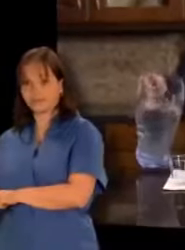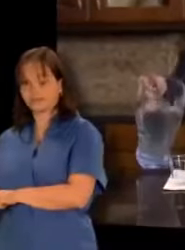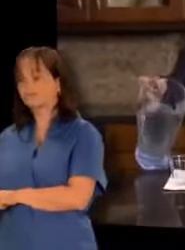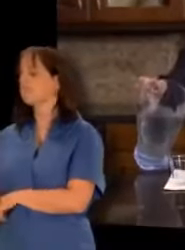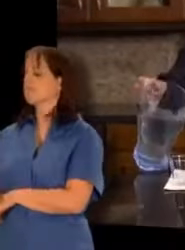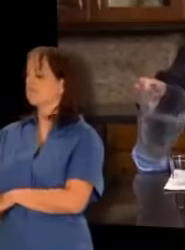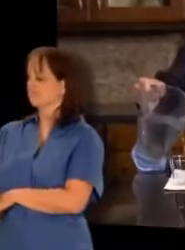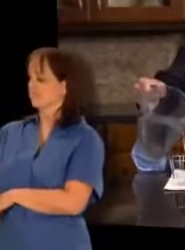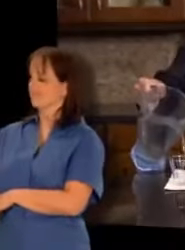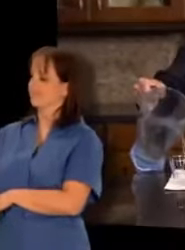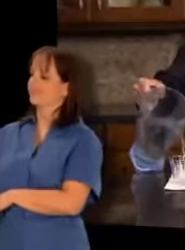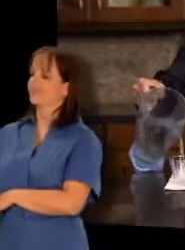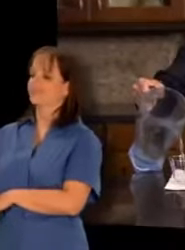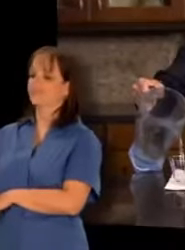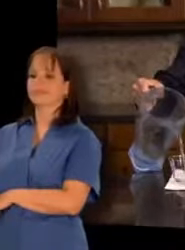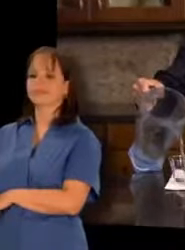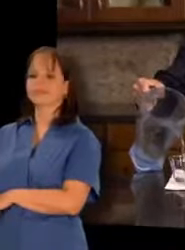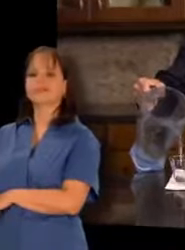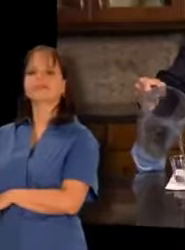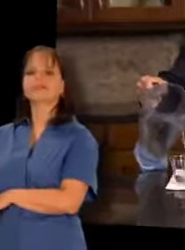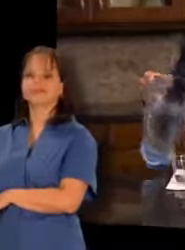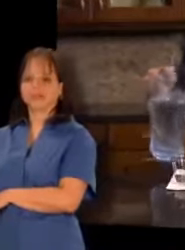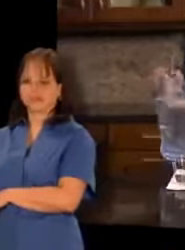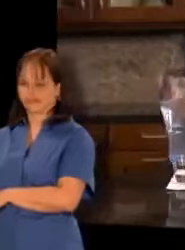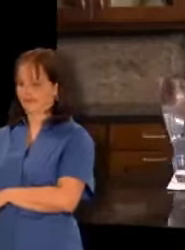And then this is Kangen water.